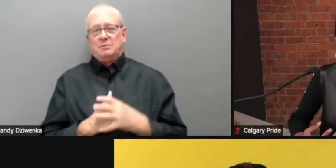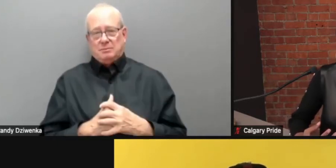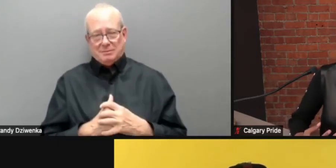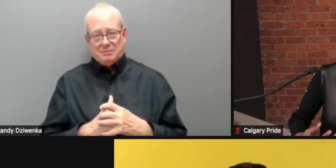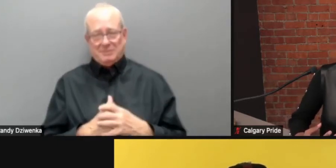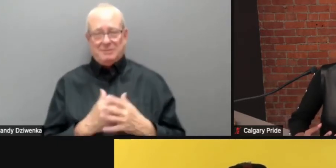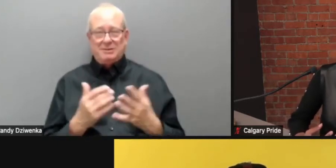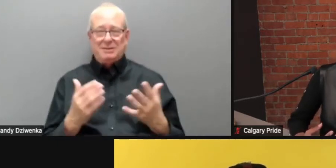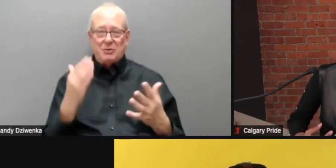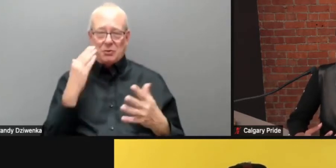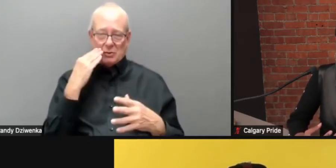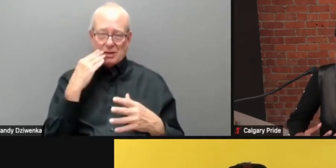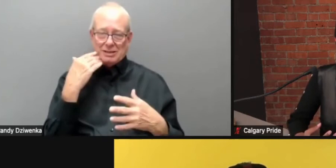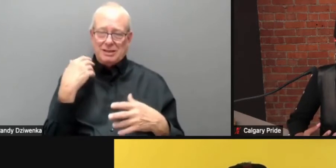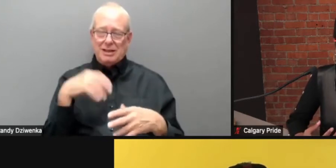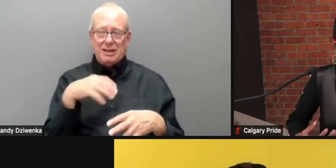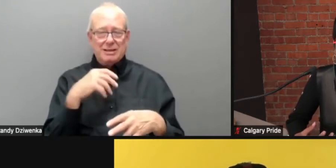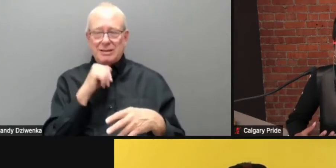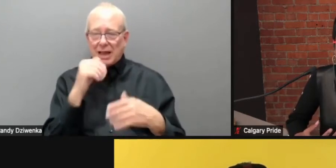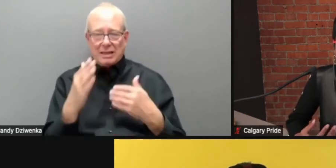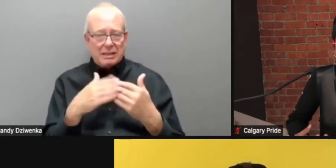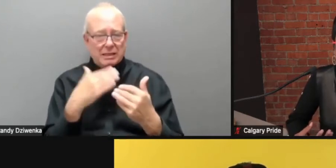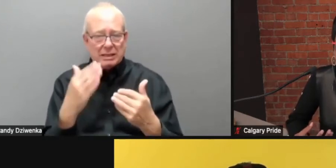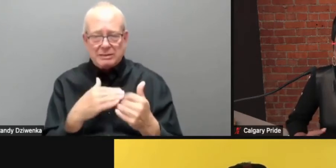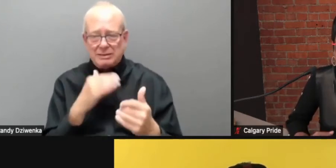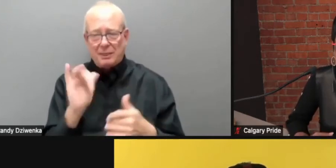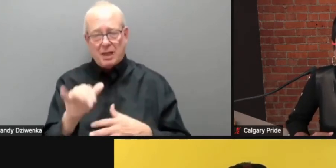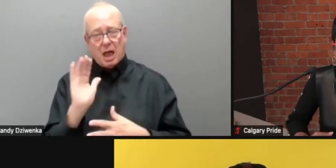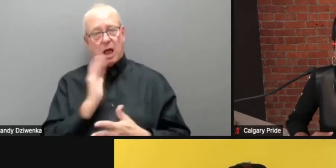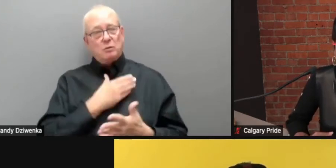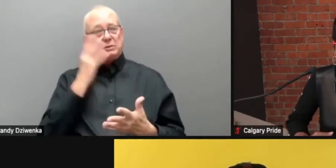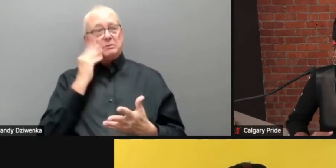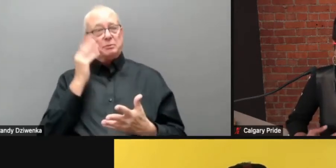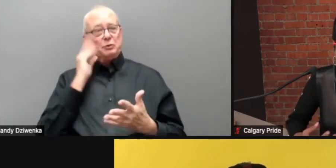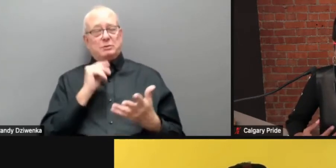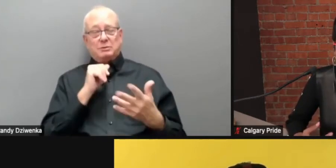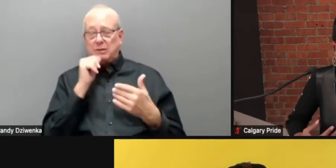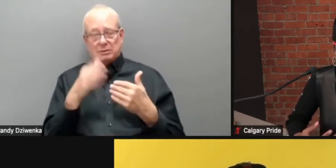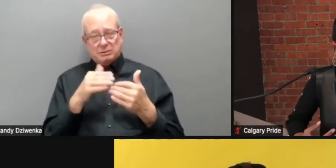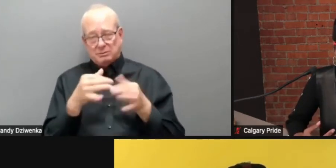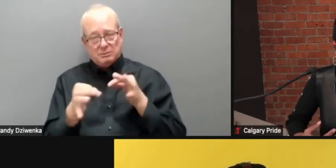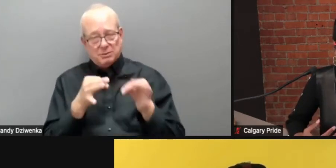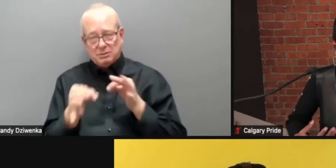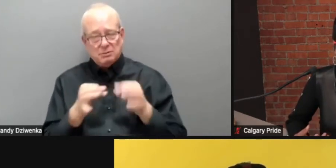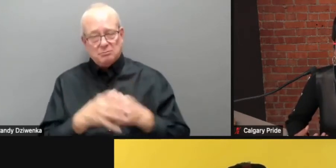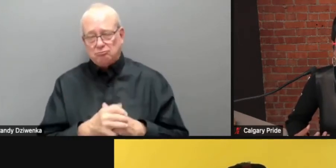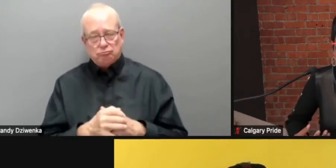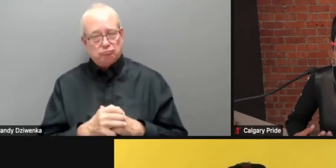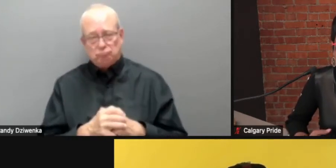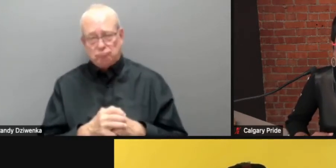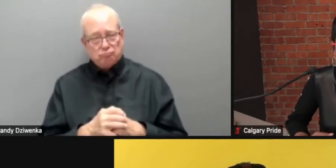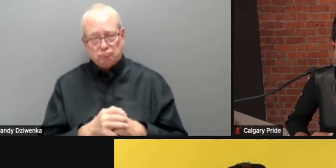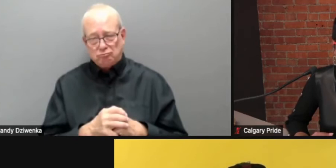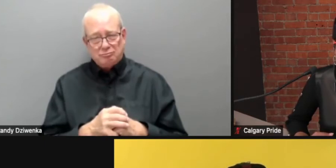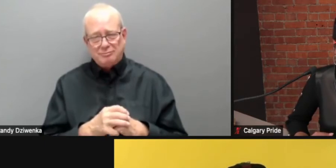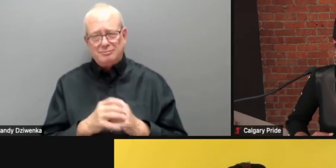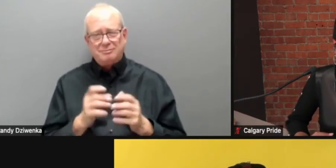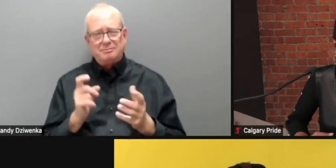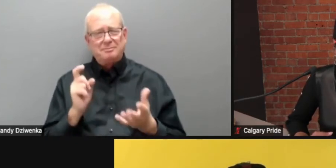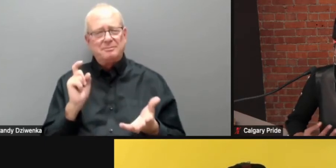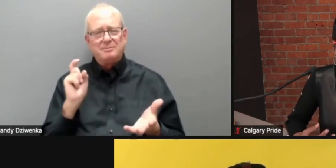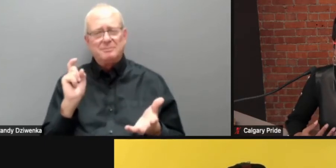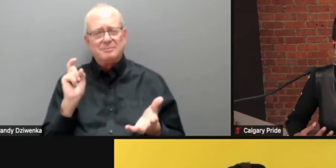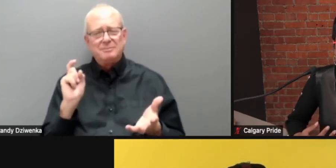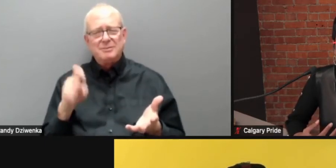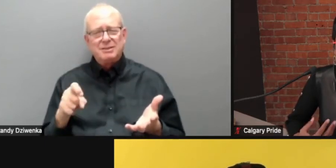opinion, are you able to share what are some of the benefits of having an affirmative statement and how that can help 2S